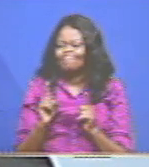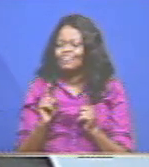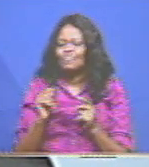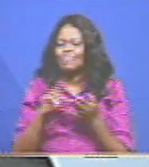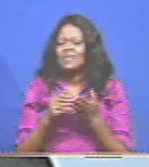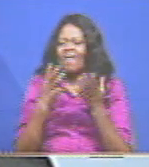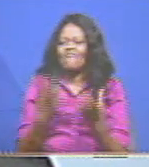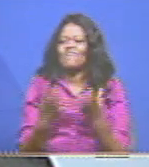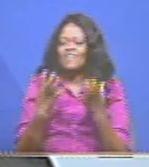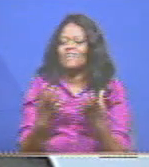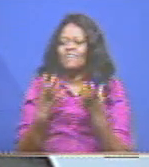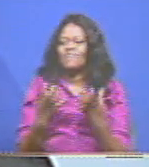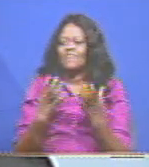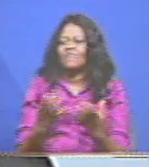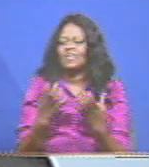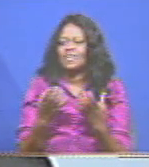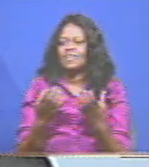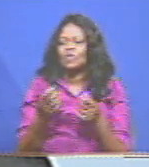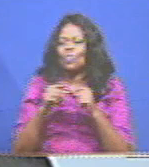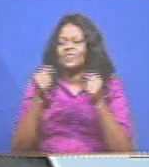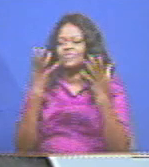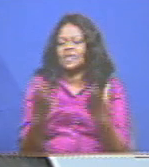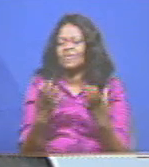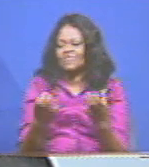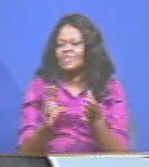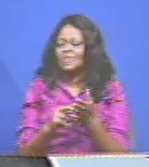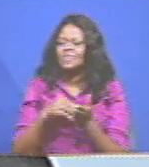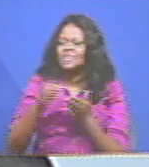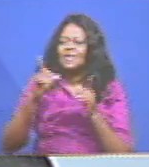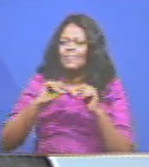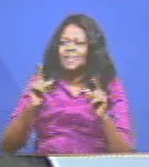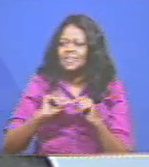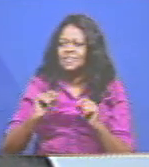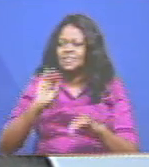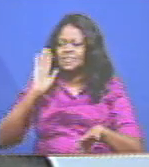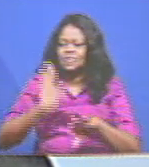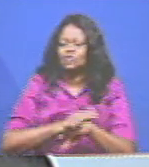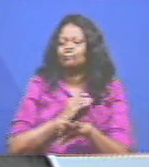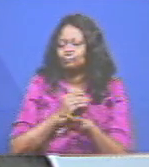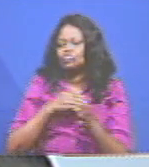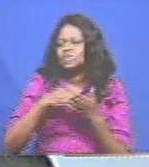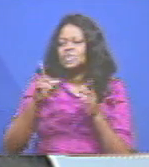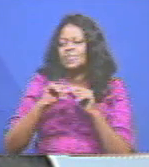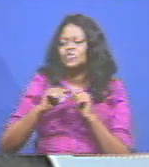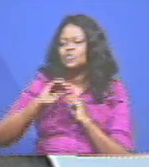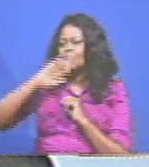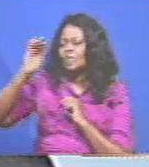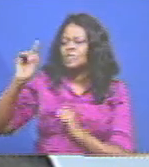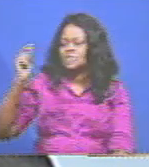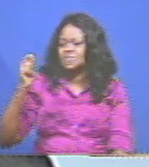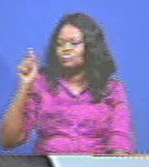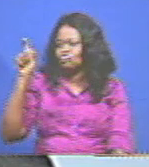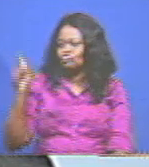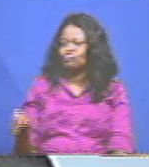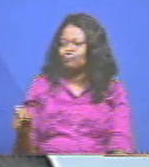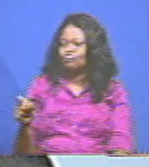basically, he was sending a message to his the backyard, Kikuyu and right? the Mount Kenya region. Yes. Was, the speech was